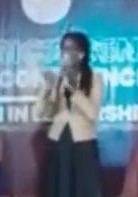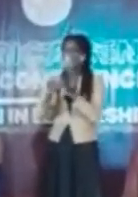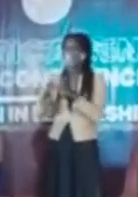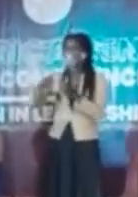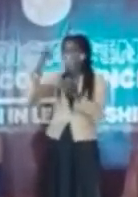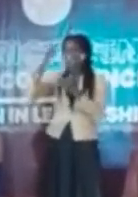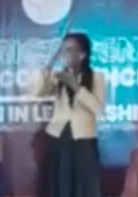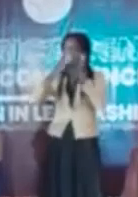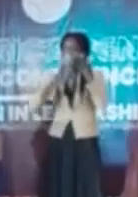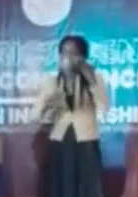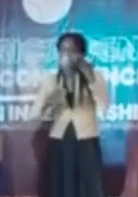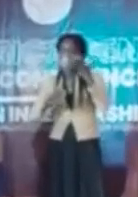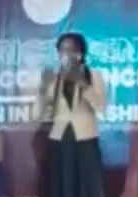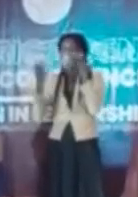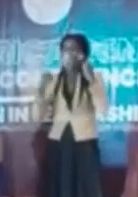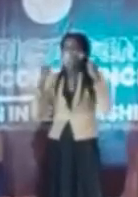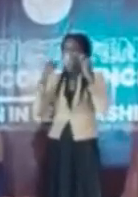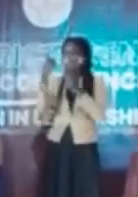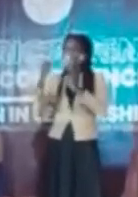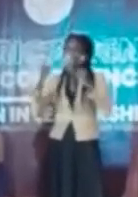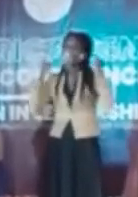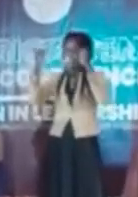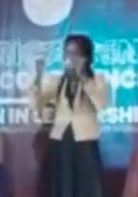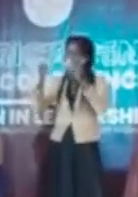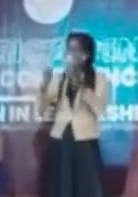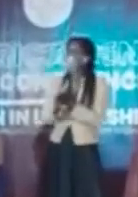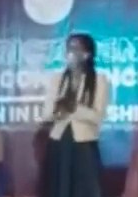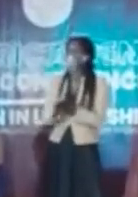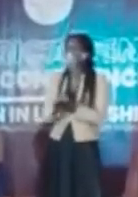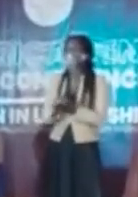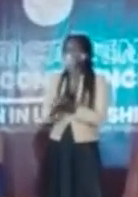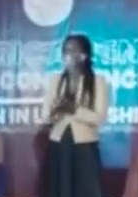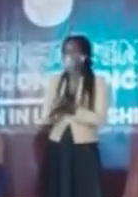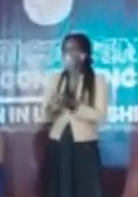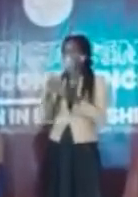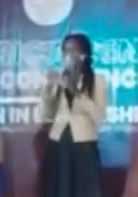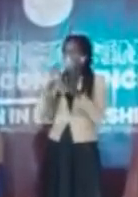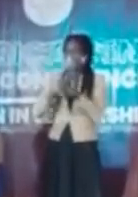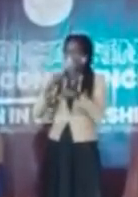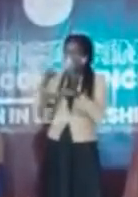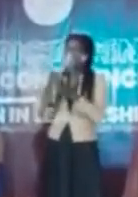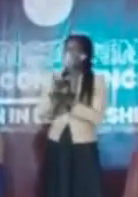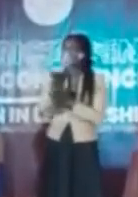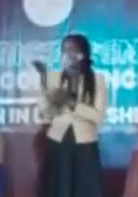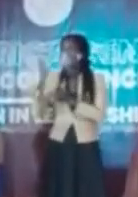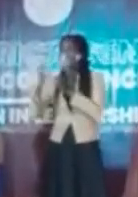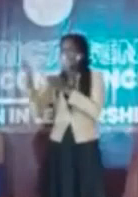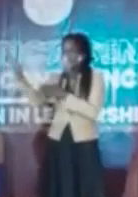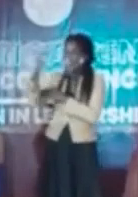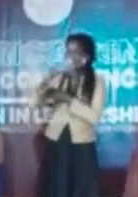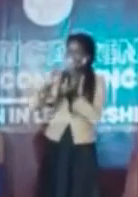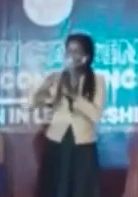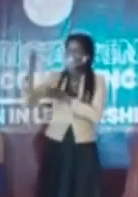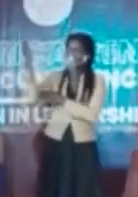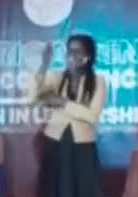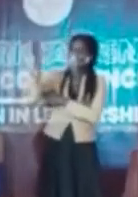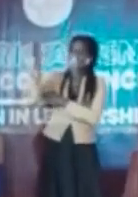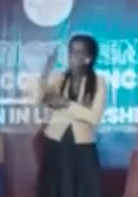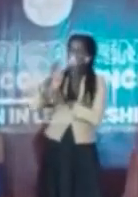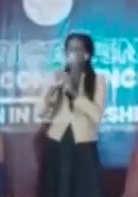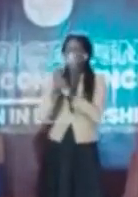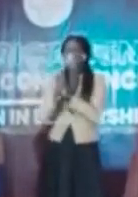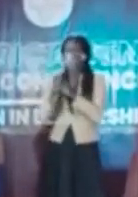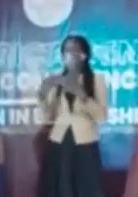be annually, and also sector working groups, where everybody is presenting what they have done. We are asking each